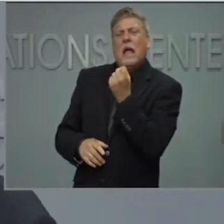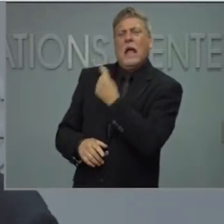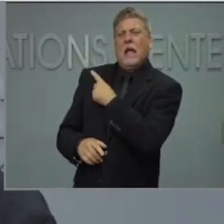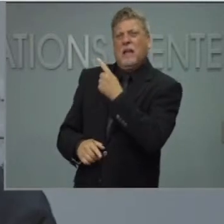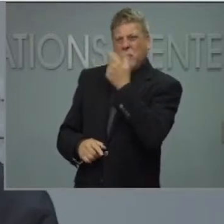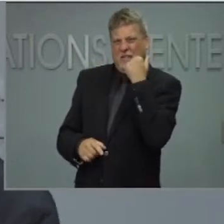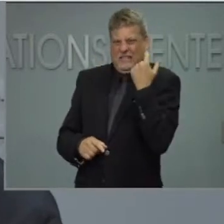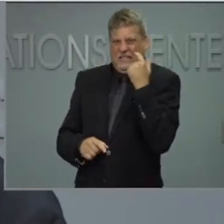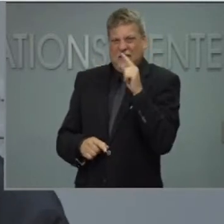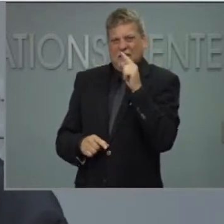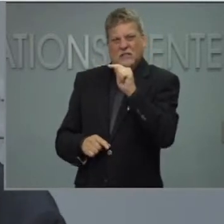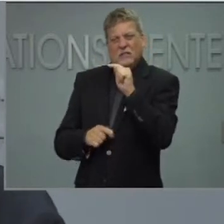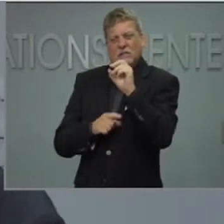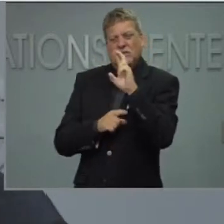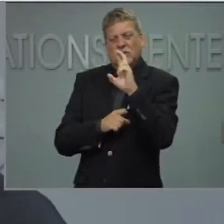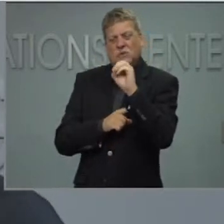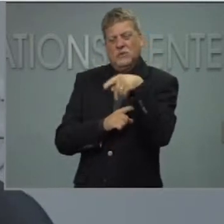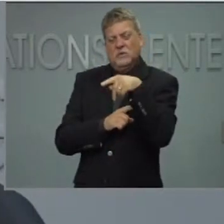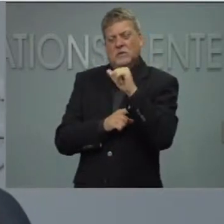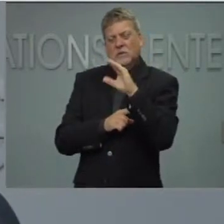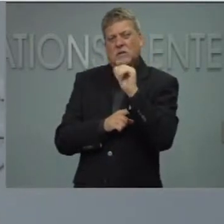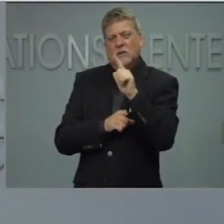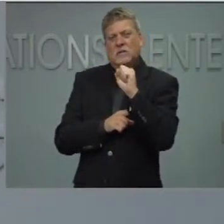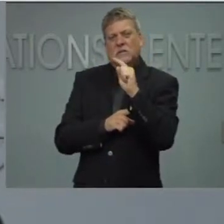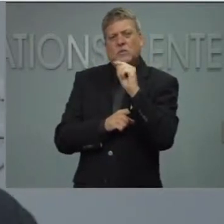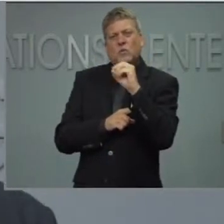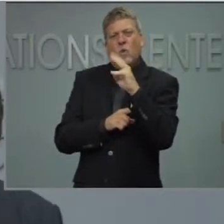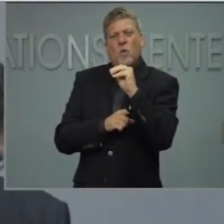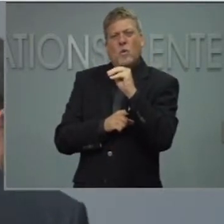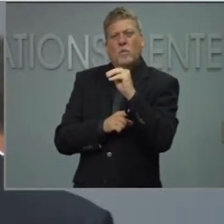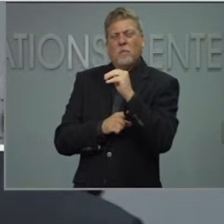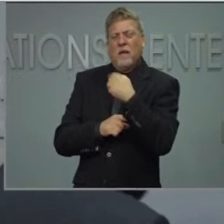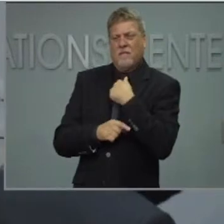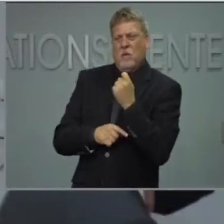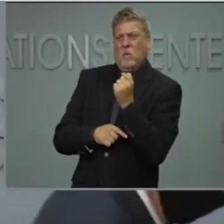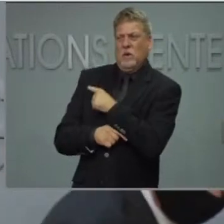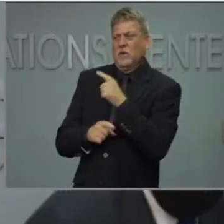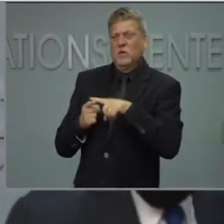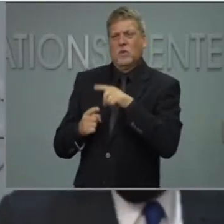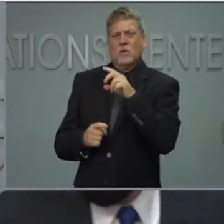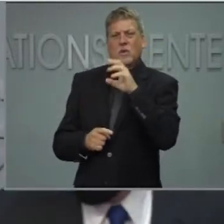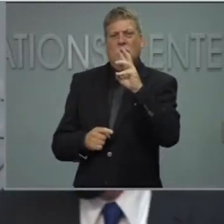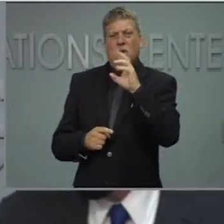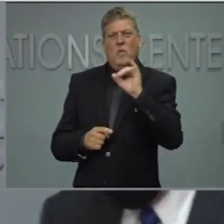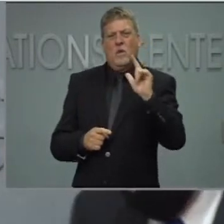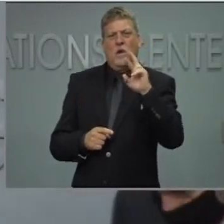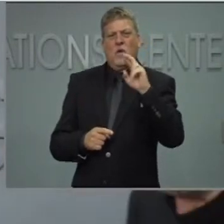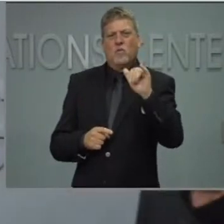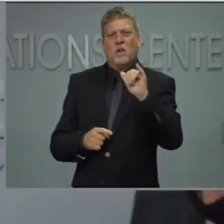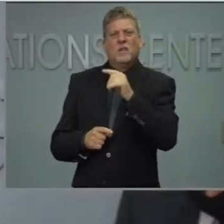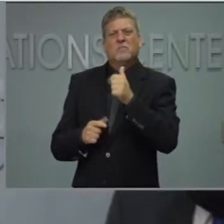Ray, our Director of Emergency Management. Use a COVID break. I'll come back, though.